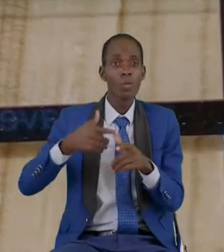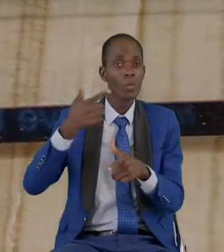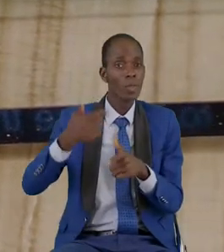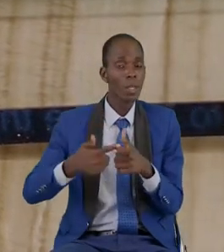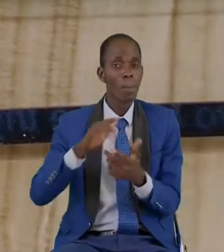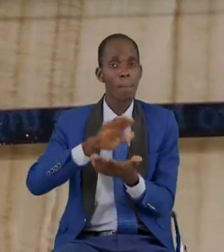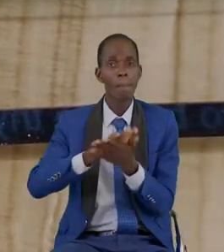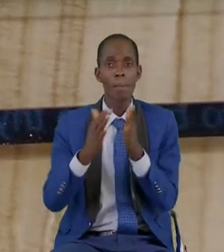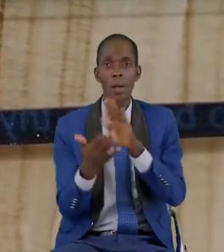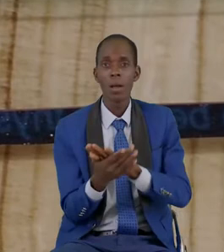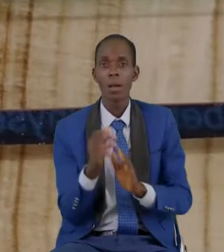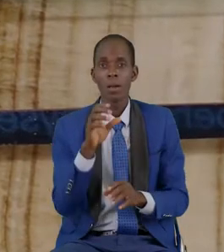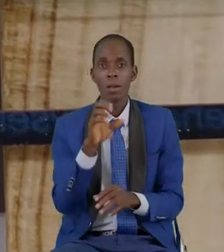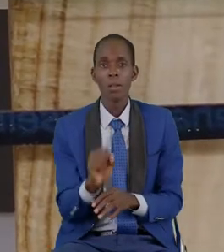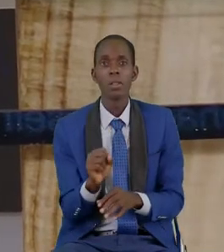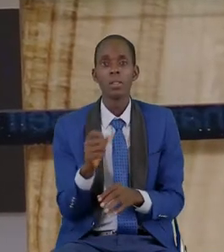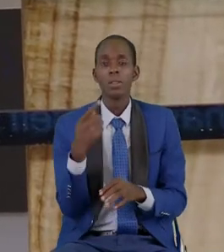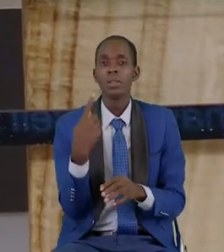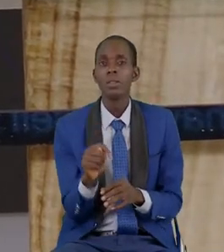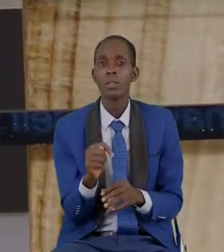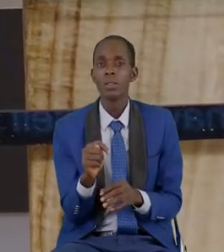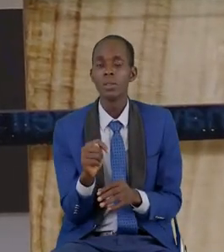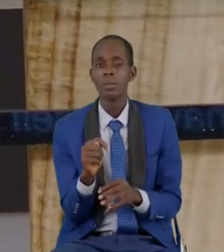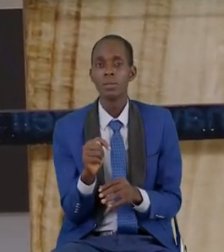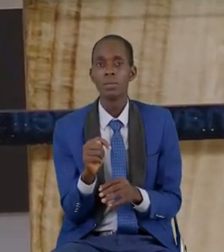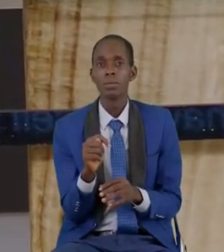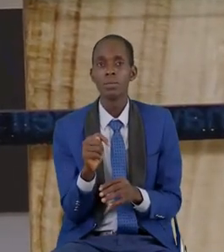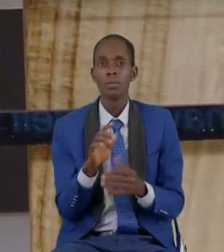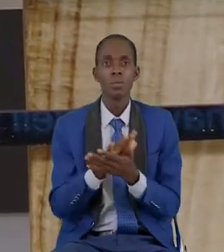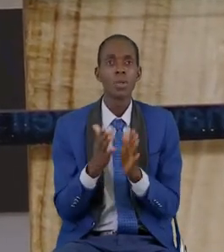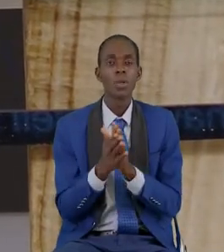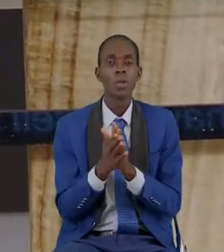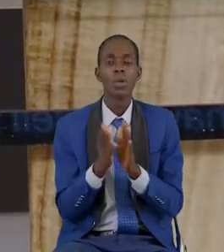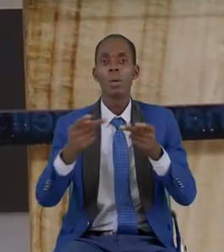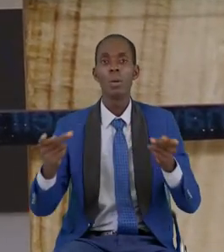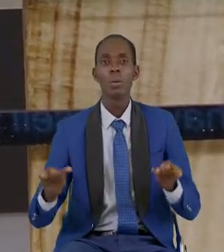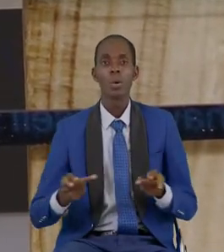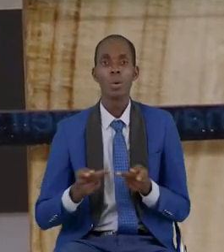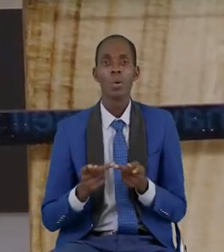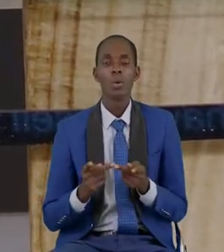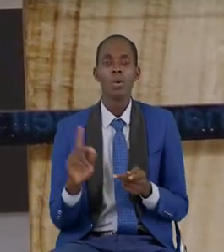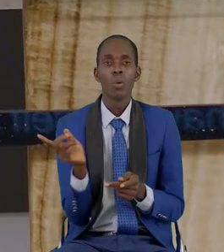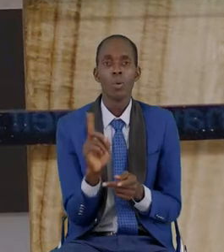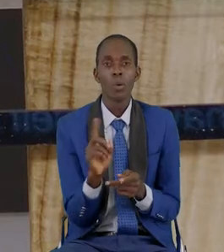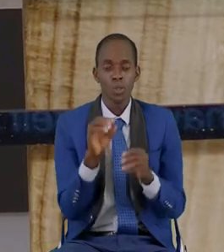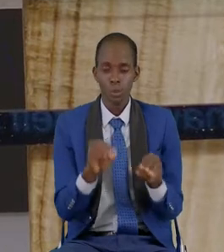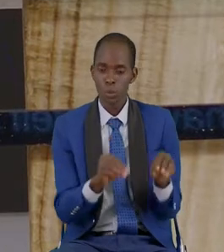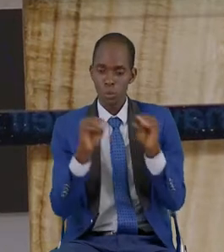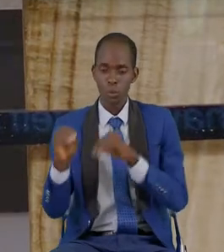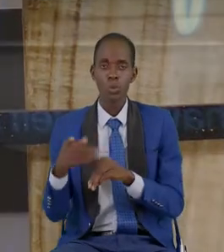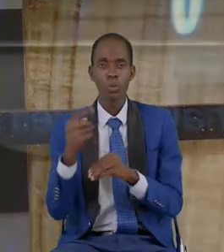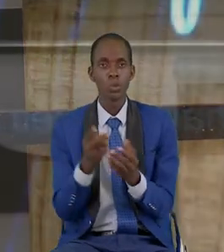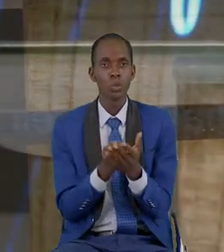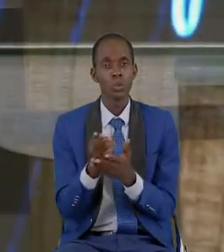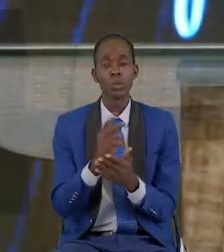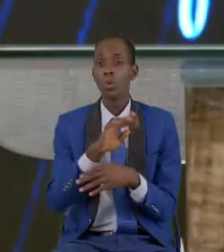the depository, becomes the place where you deposit the truth, the whole truth. And